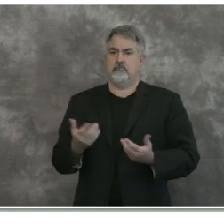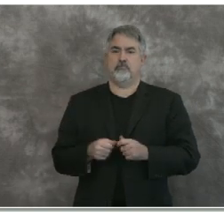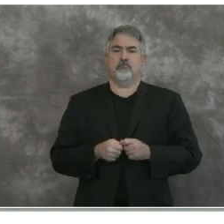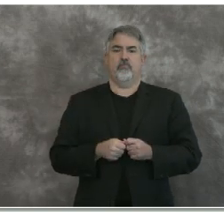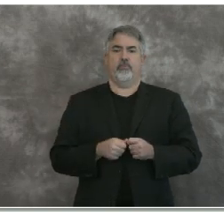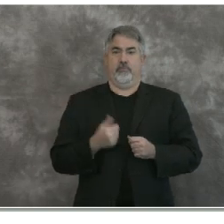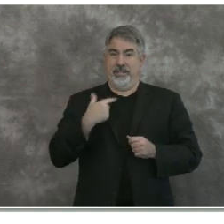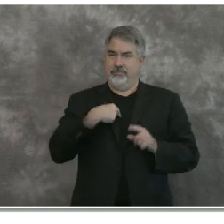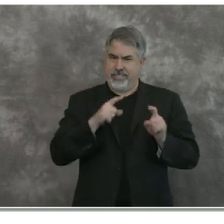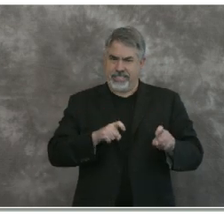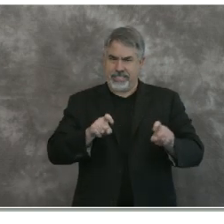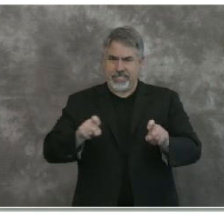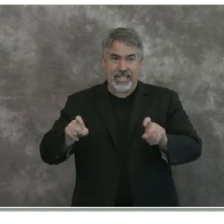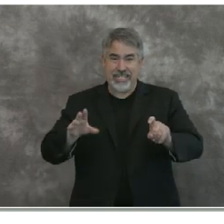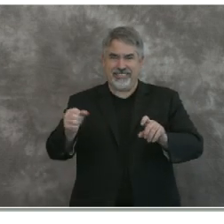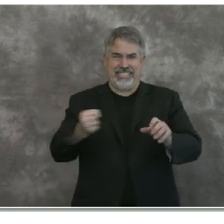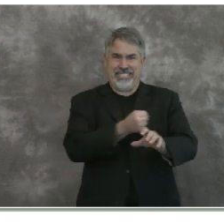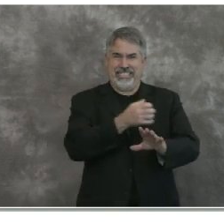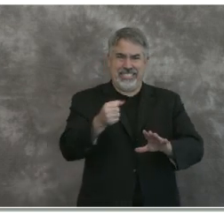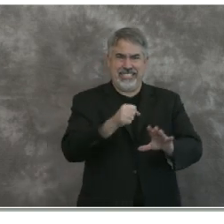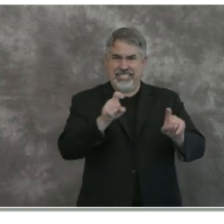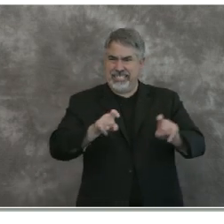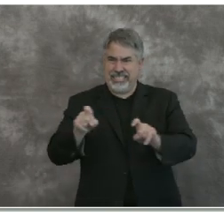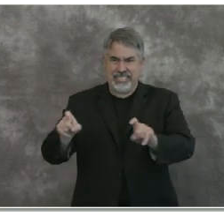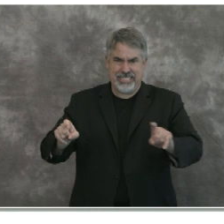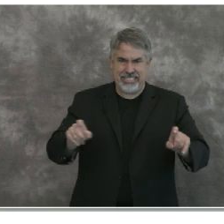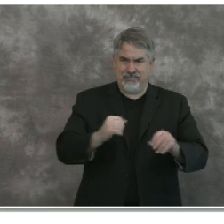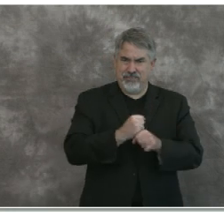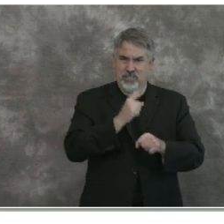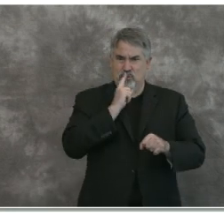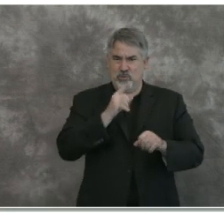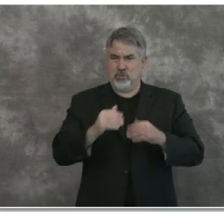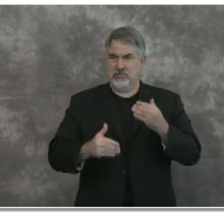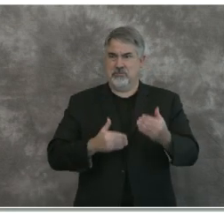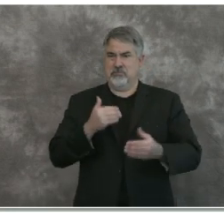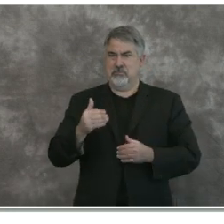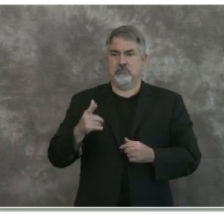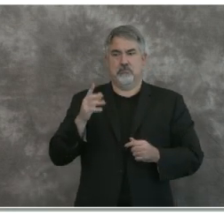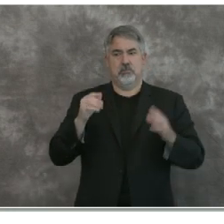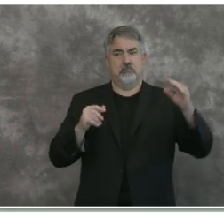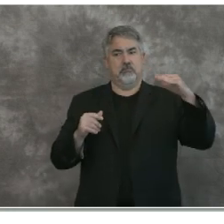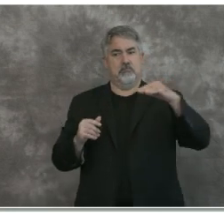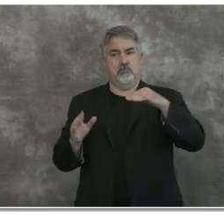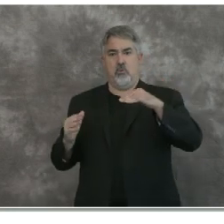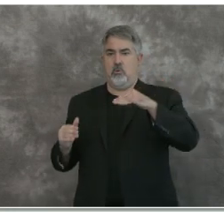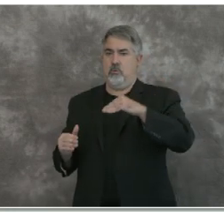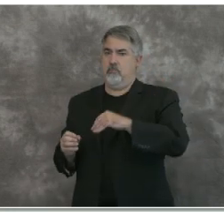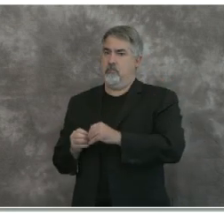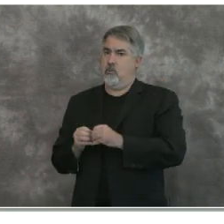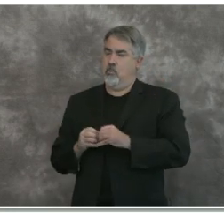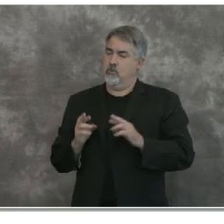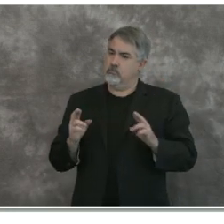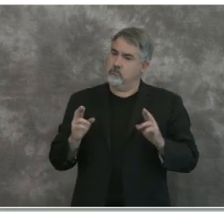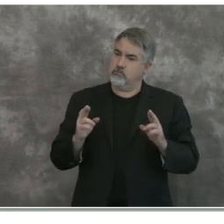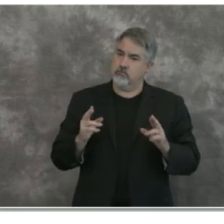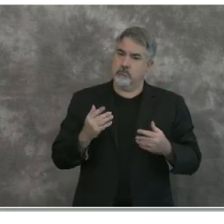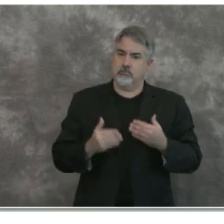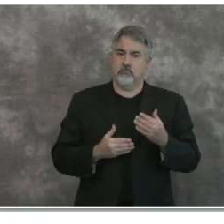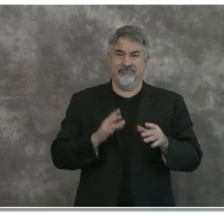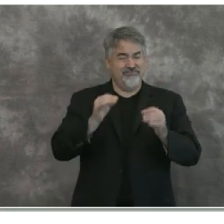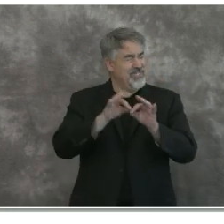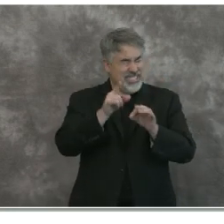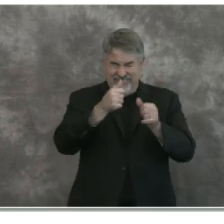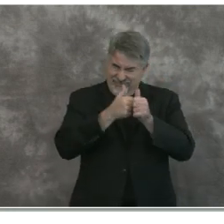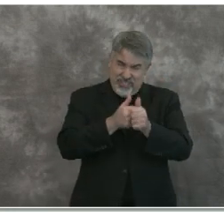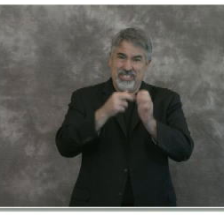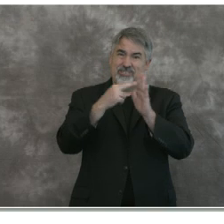wider variety of folks, we expect this number to continue to trend downward or hold flat and steady. But again, you can see the 4